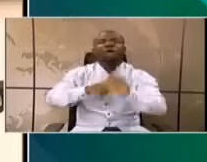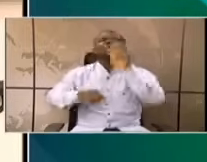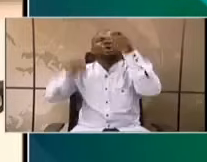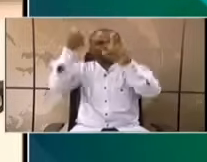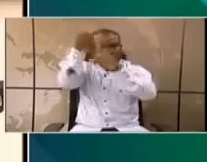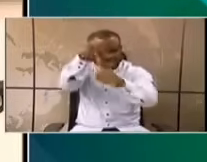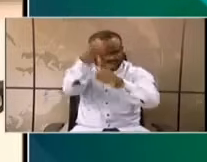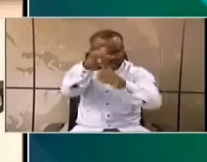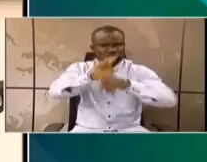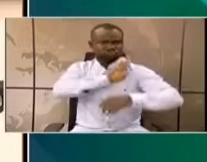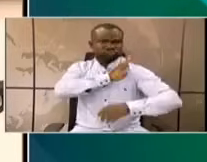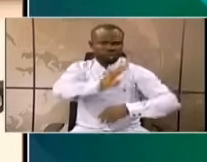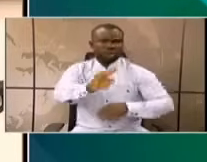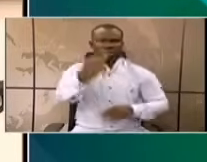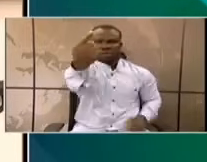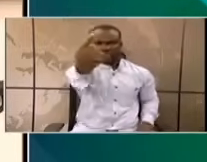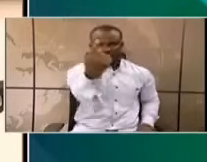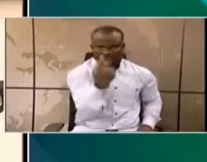Mabodi